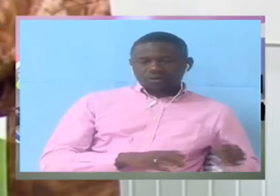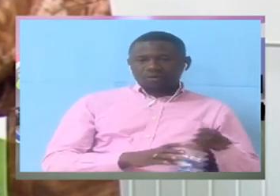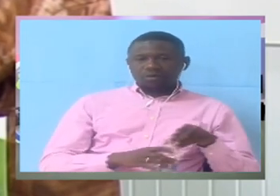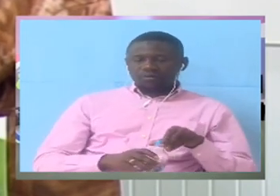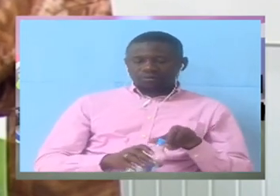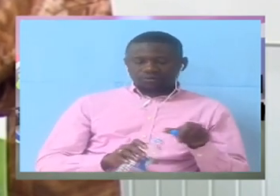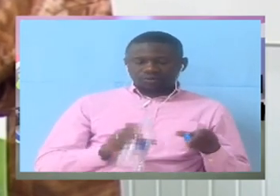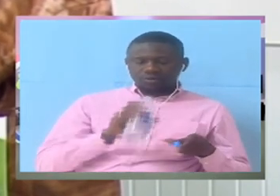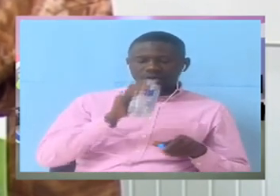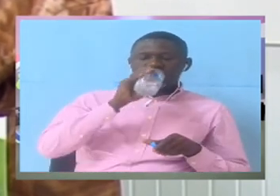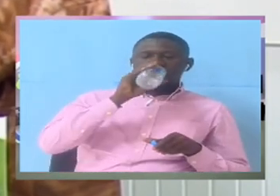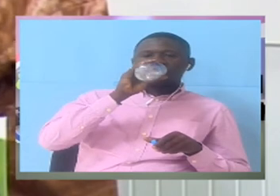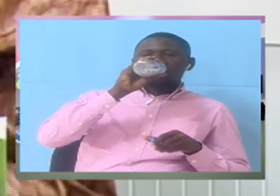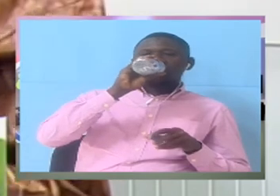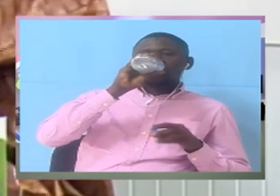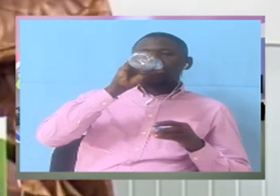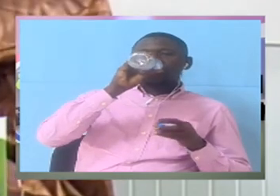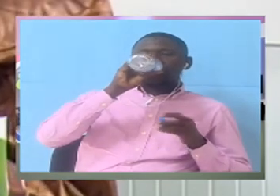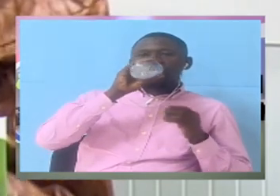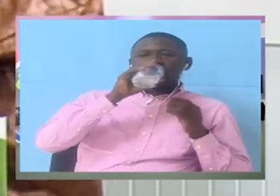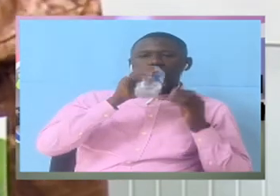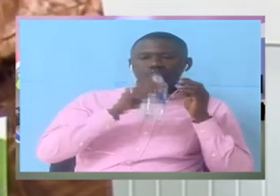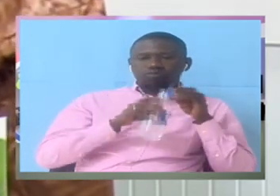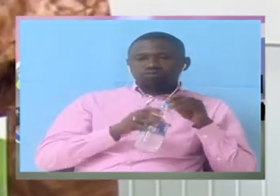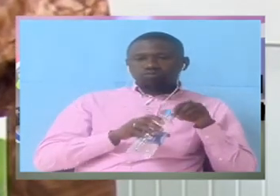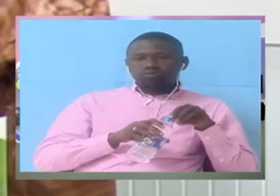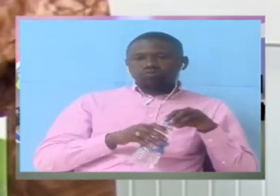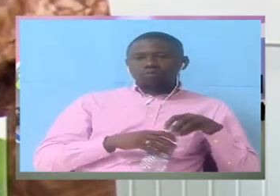Well, we were a